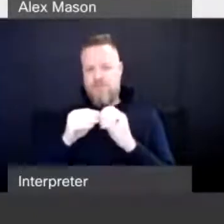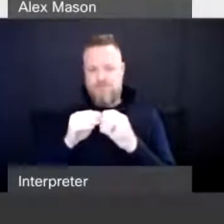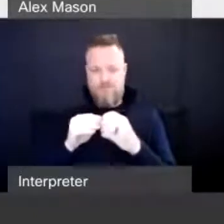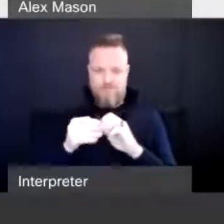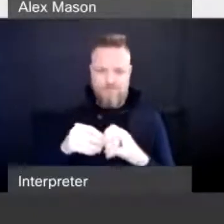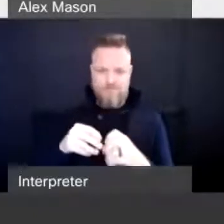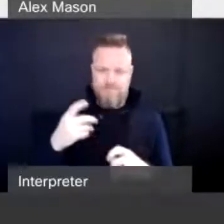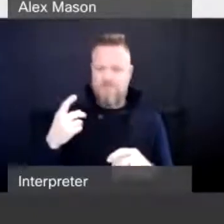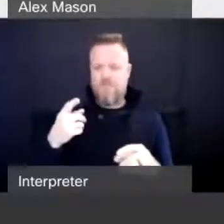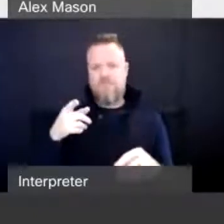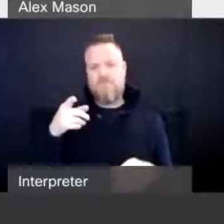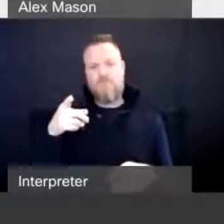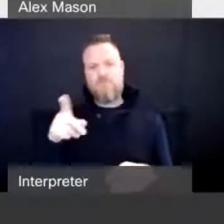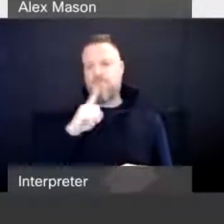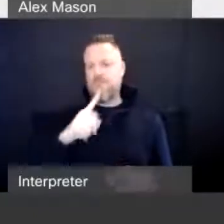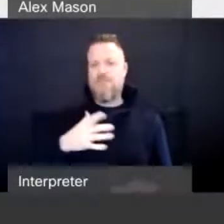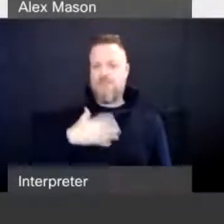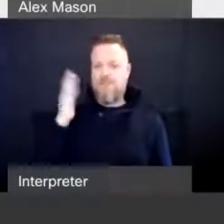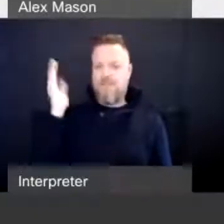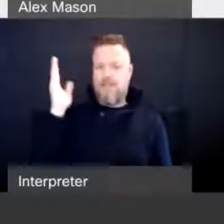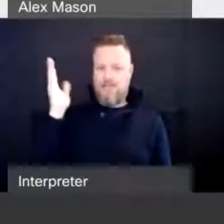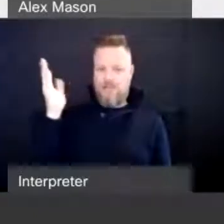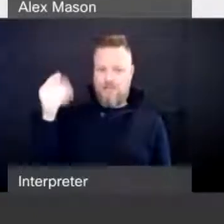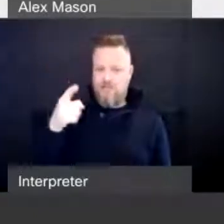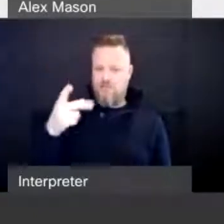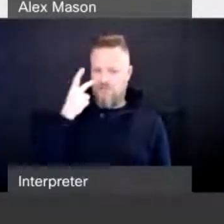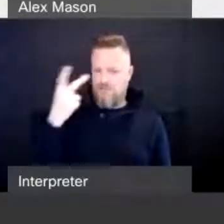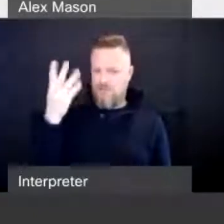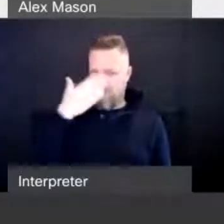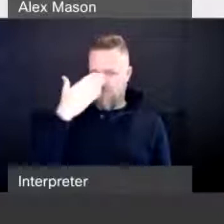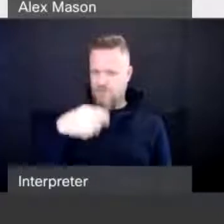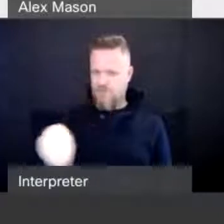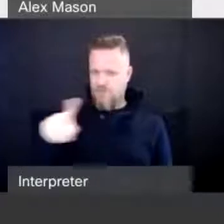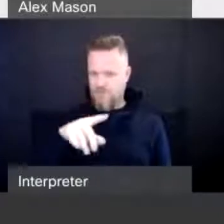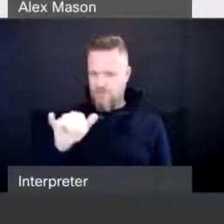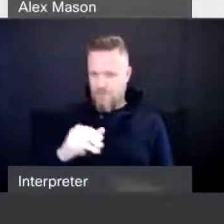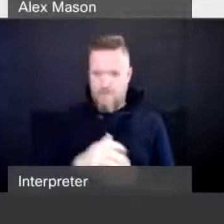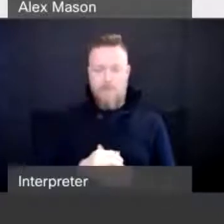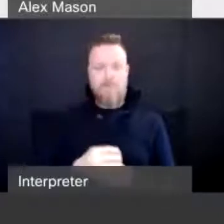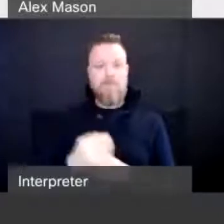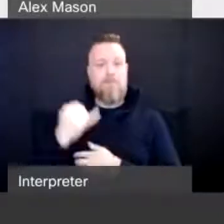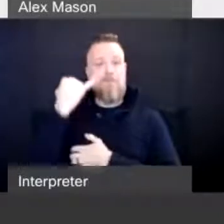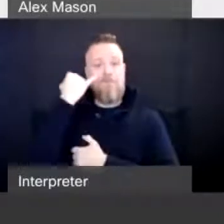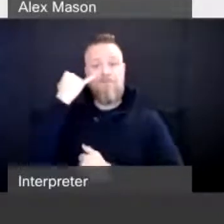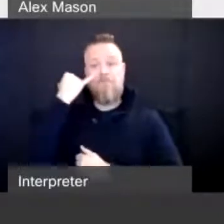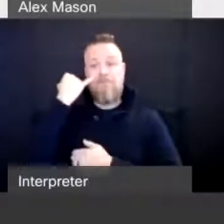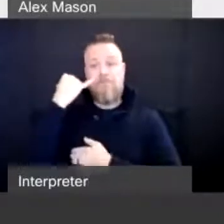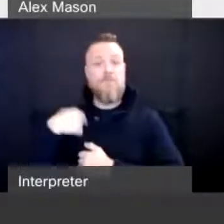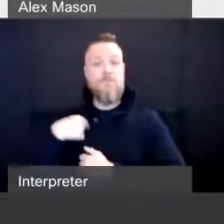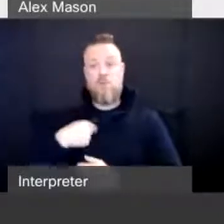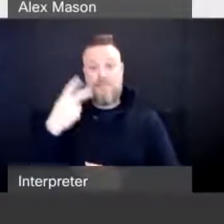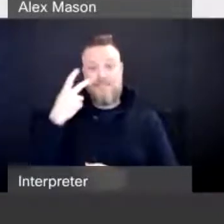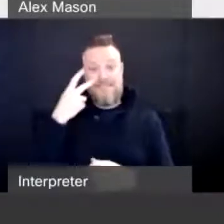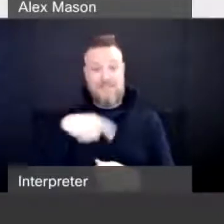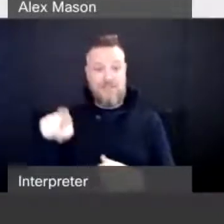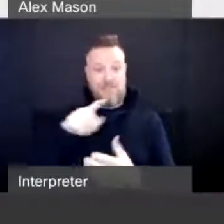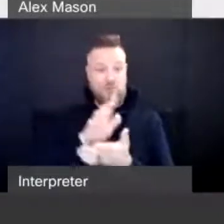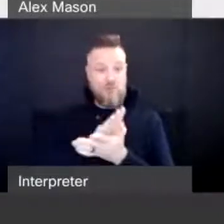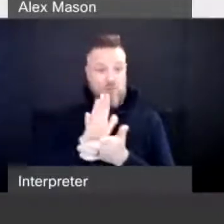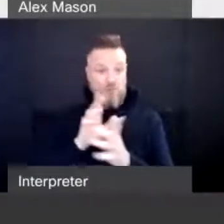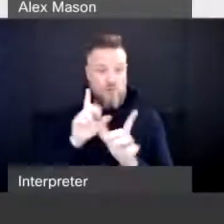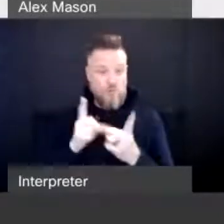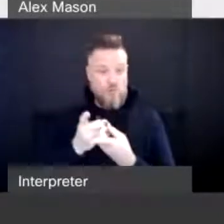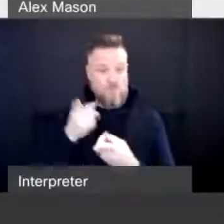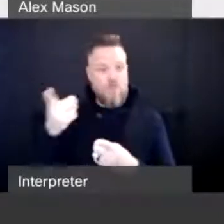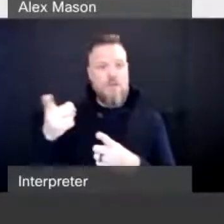is also my testimony that you may have before you. If we look at school districts who were eligible